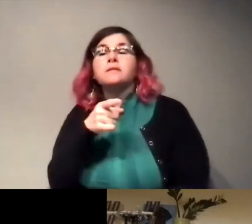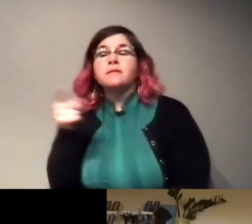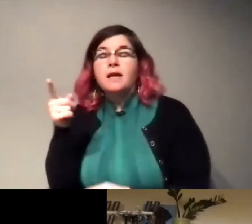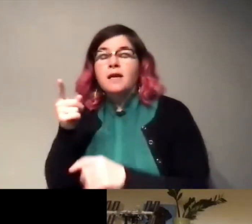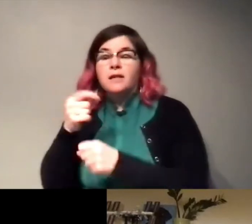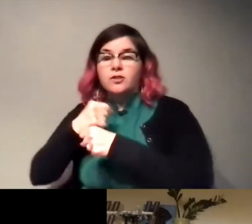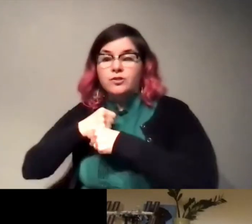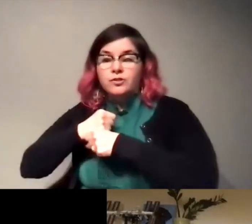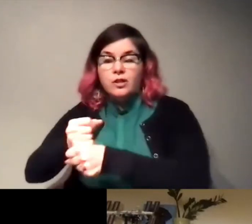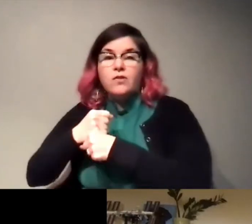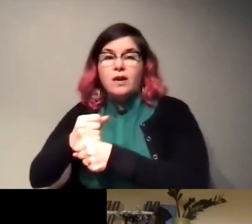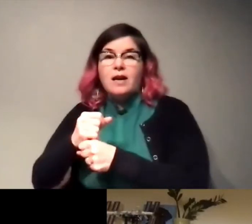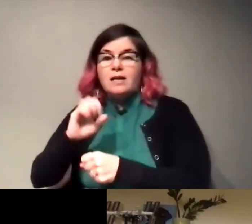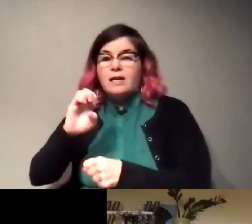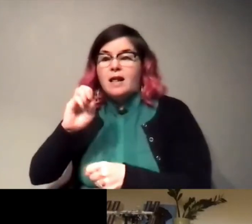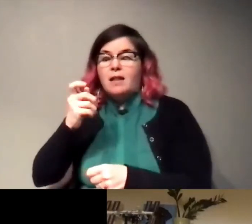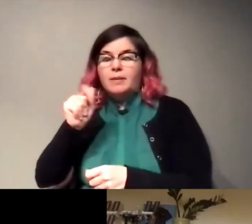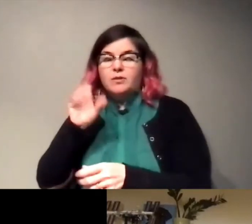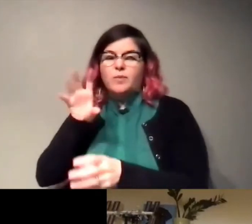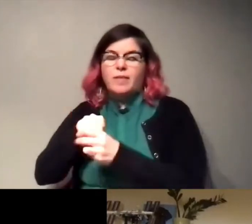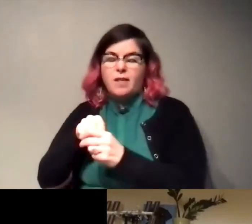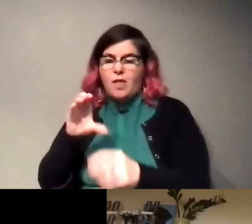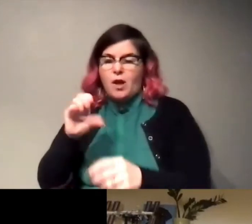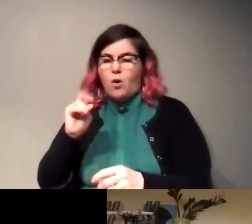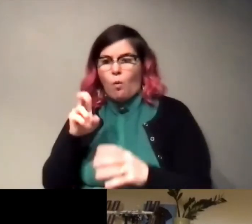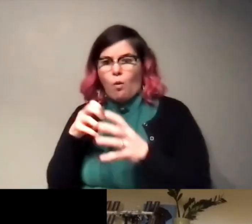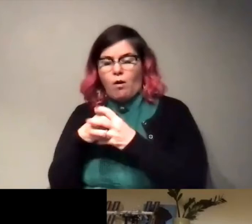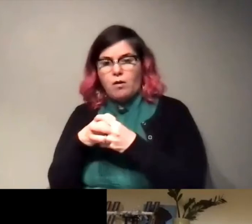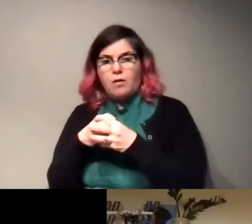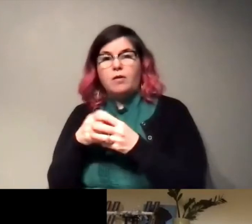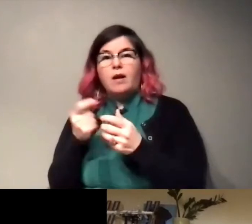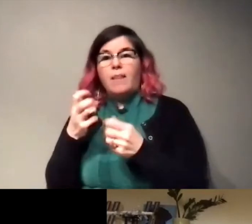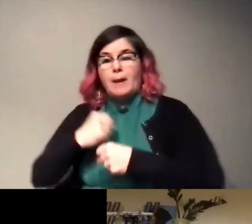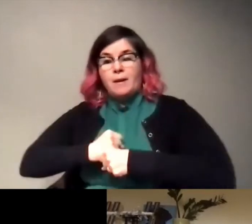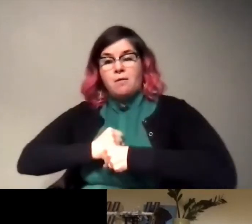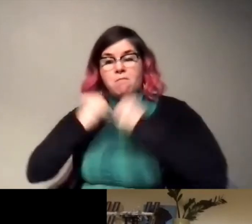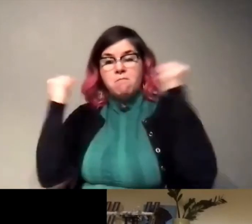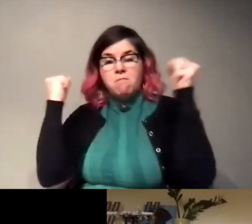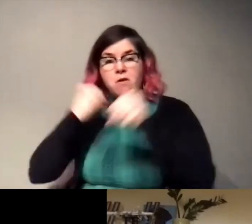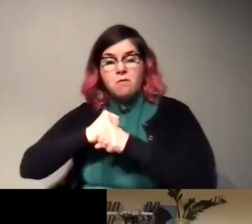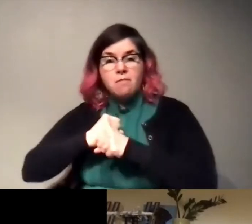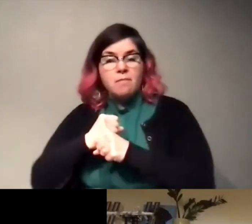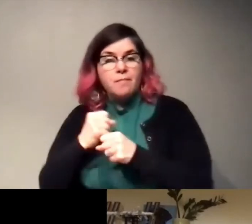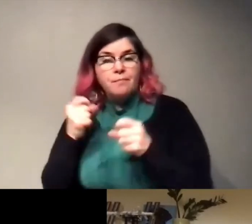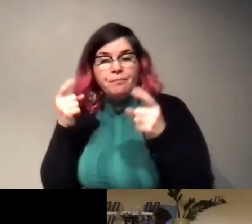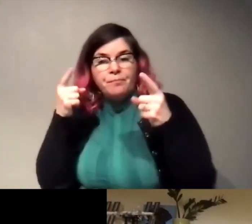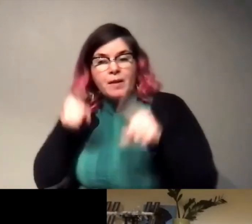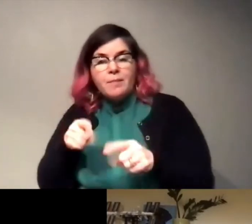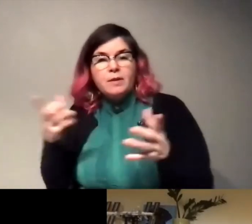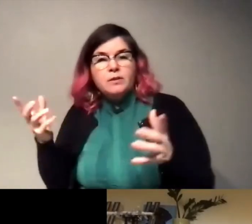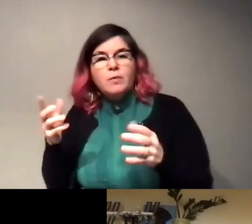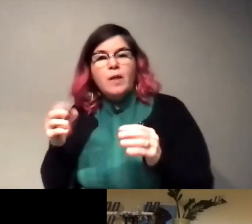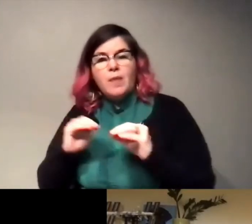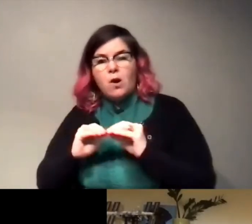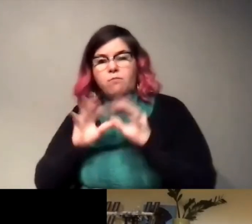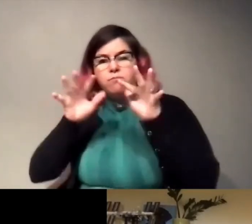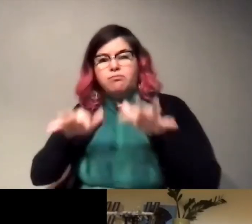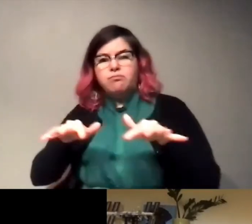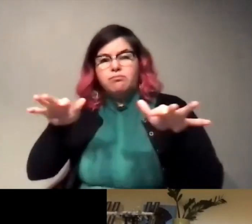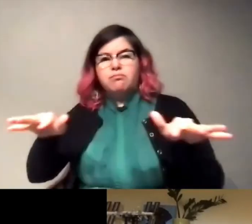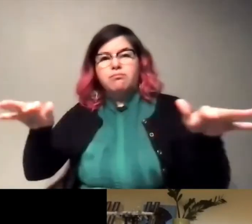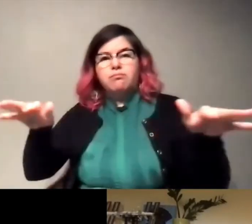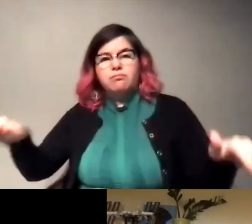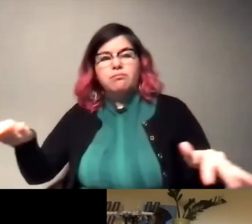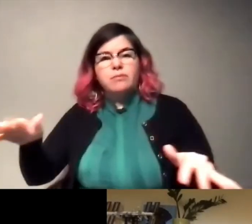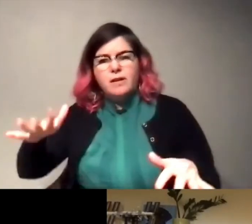these elements within their cores, and then once they explode, they basically dissipate those elements into